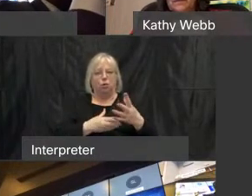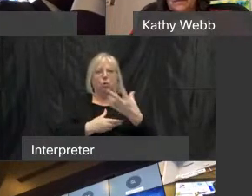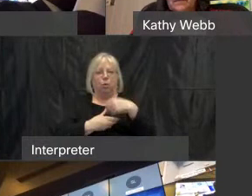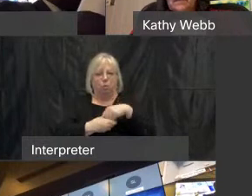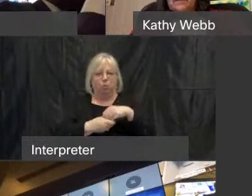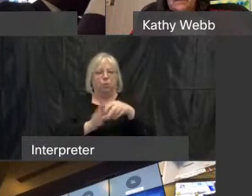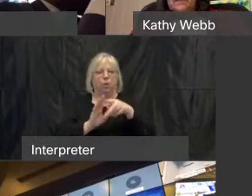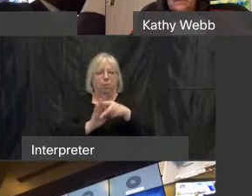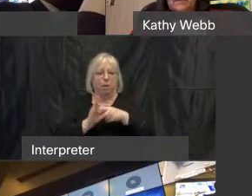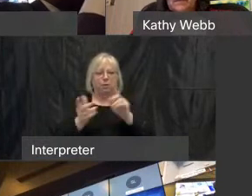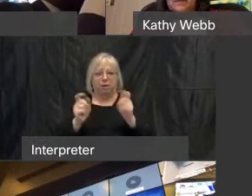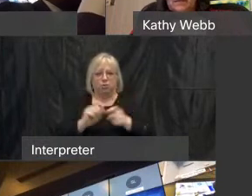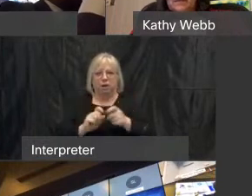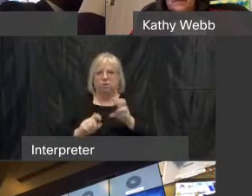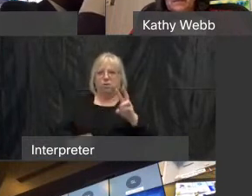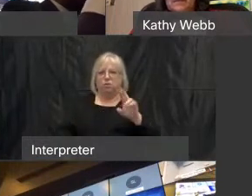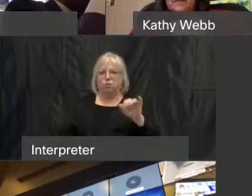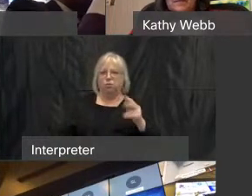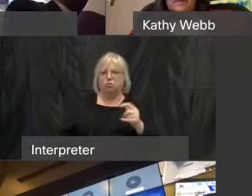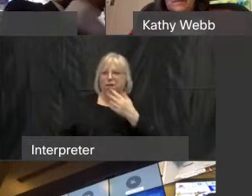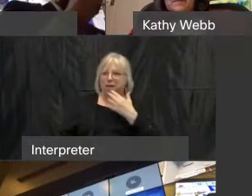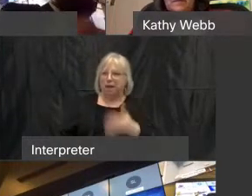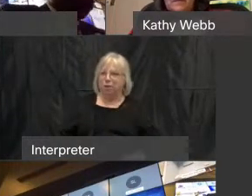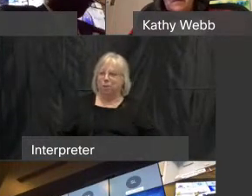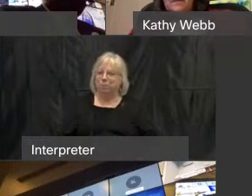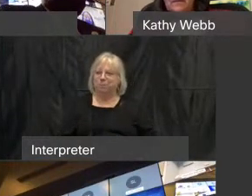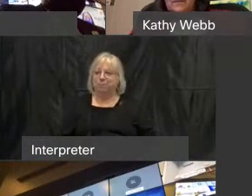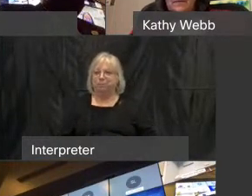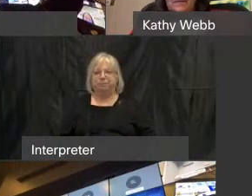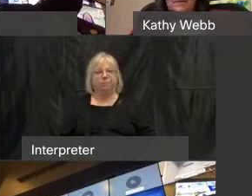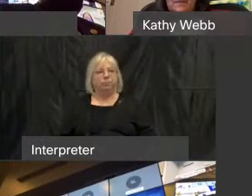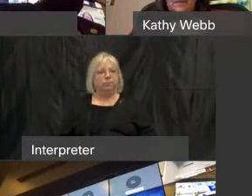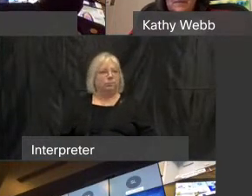policy changes. Thank you.